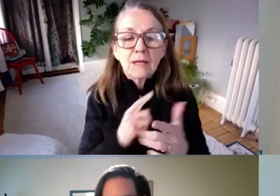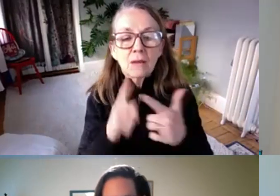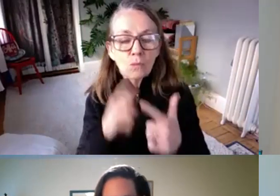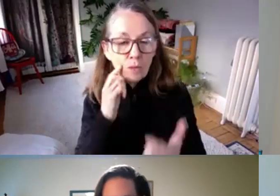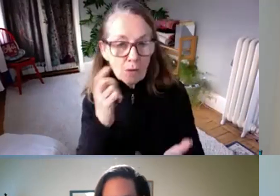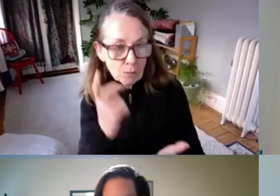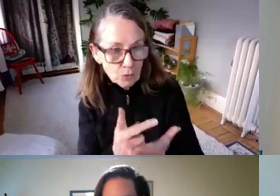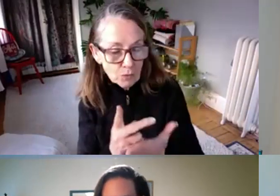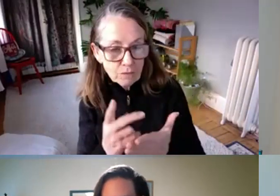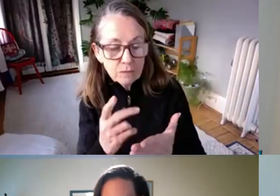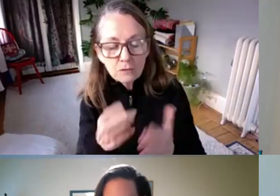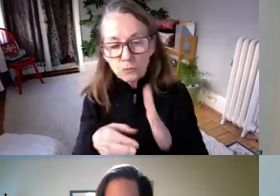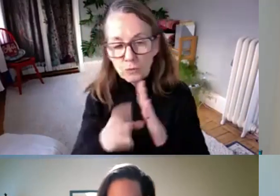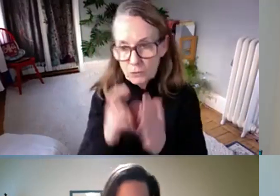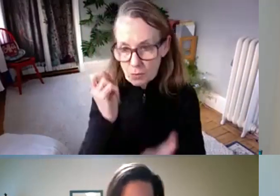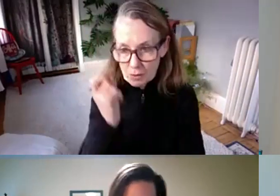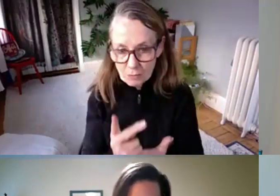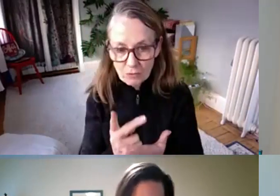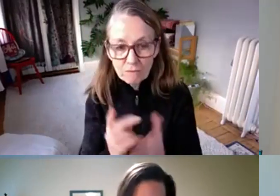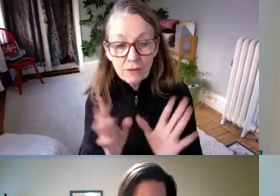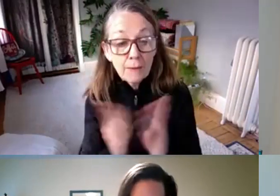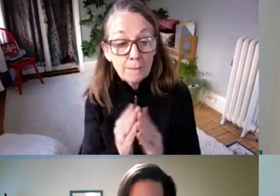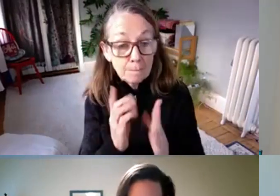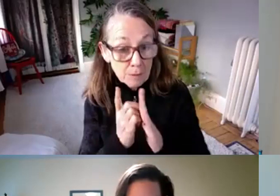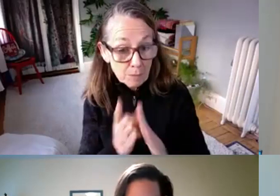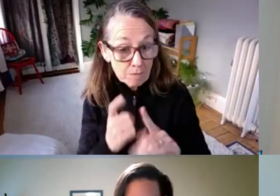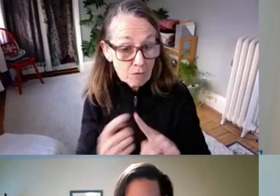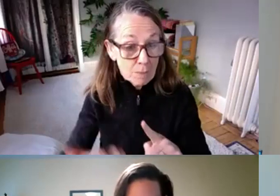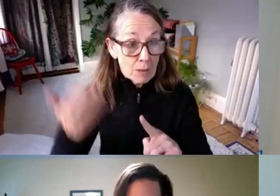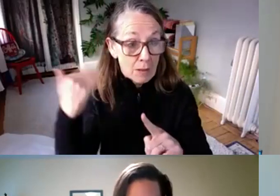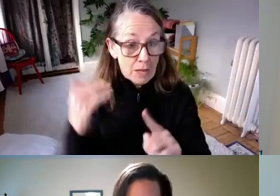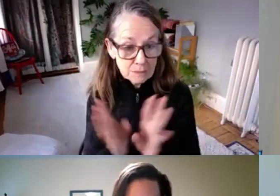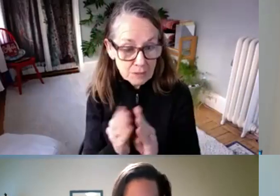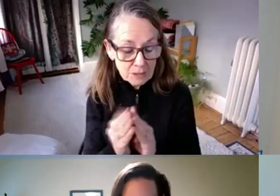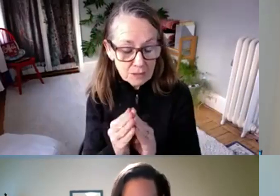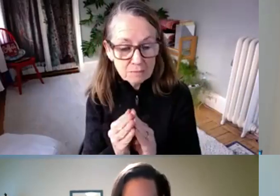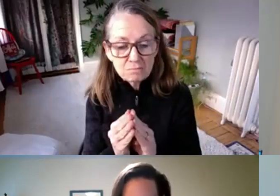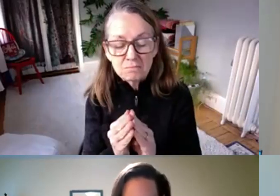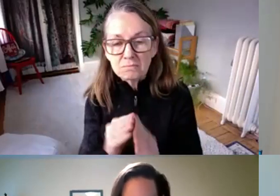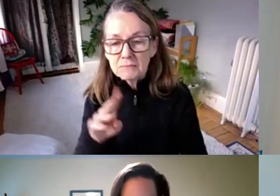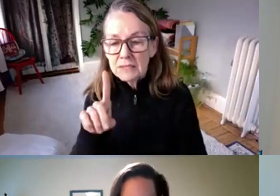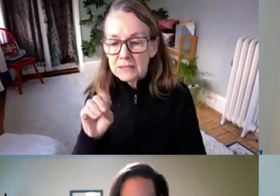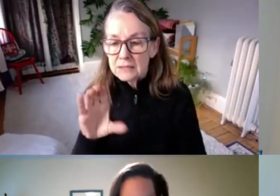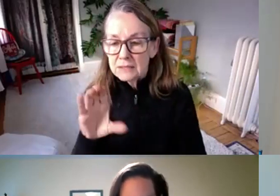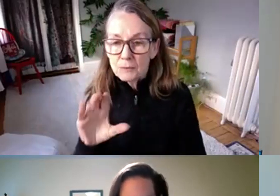to review and approve the meeting minutes from our last meeting, which was on December